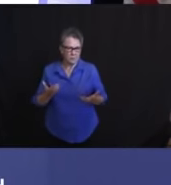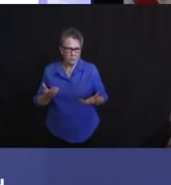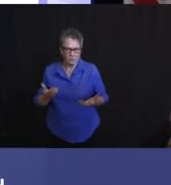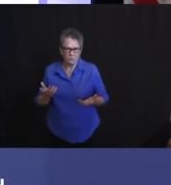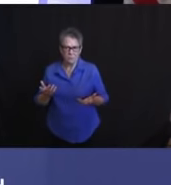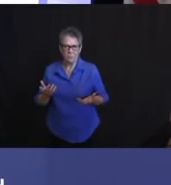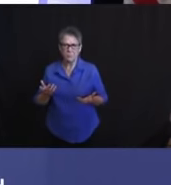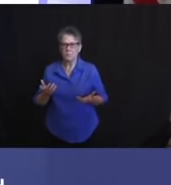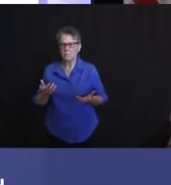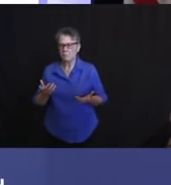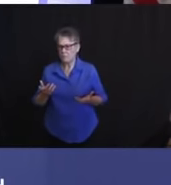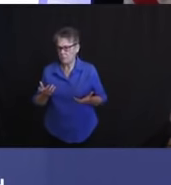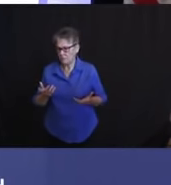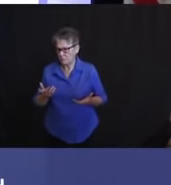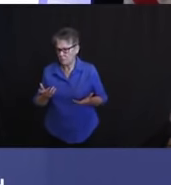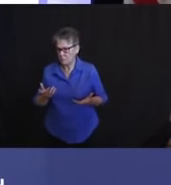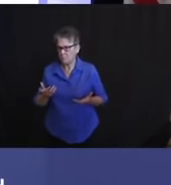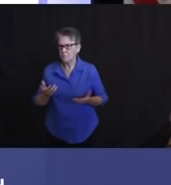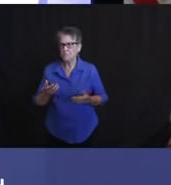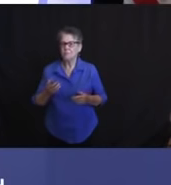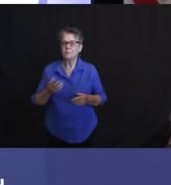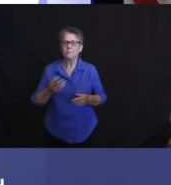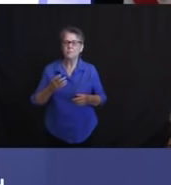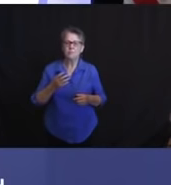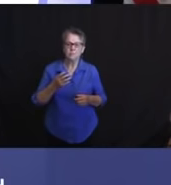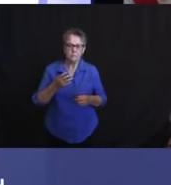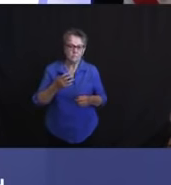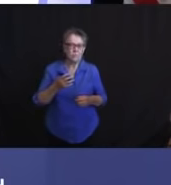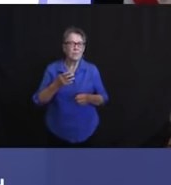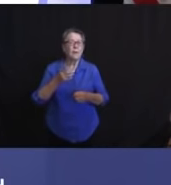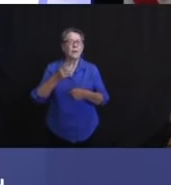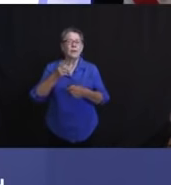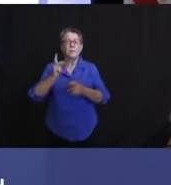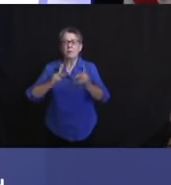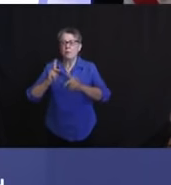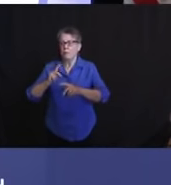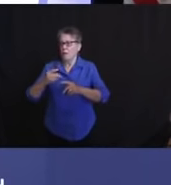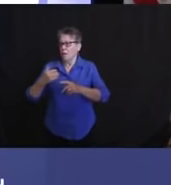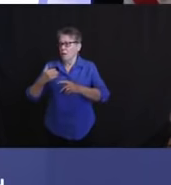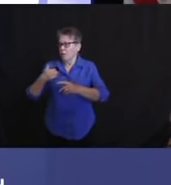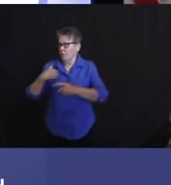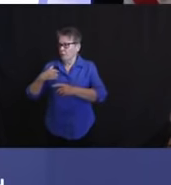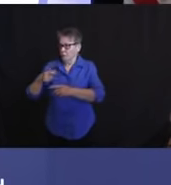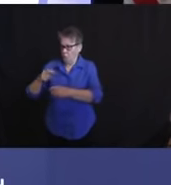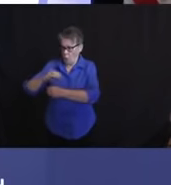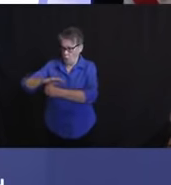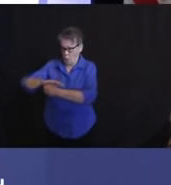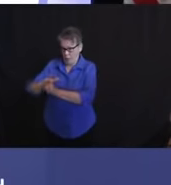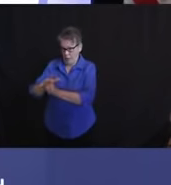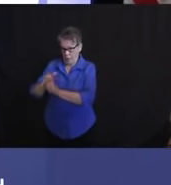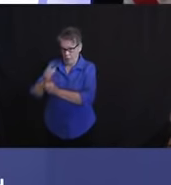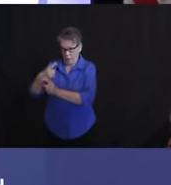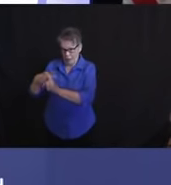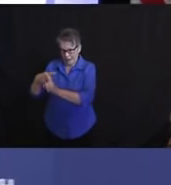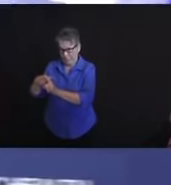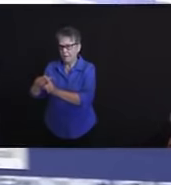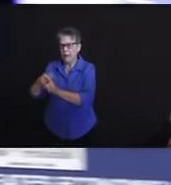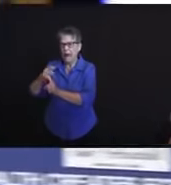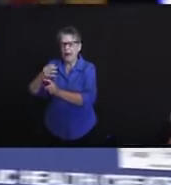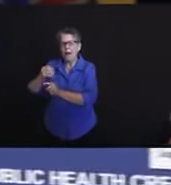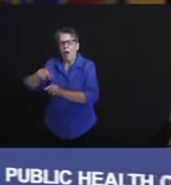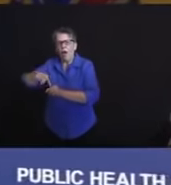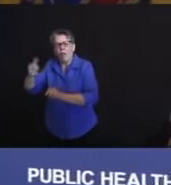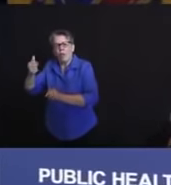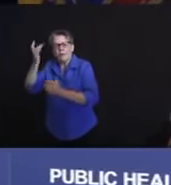under investigation that have led to the uptick. Maybe you could talk about community spread?